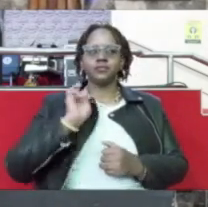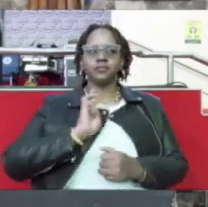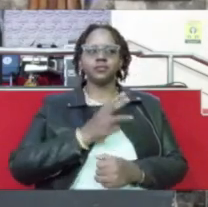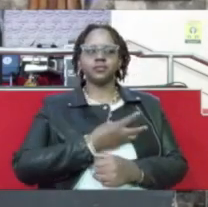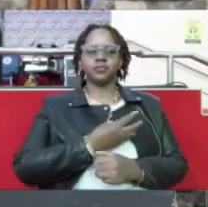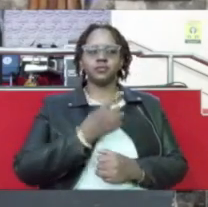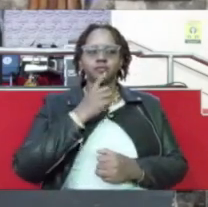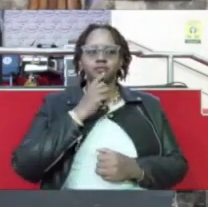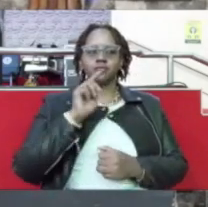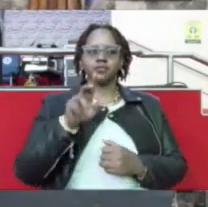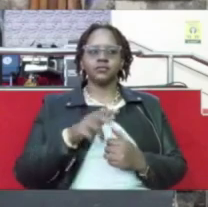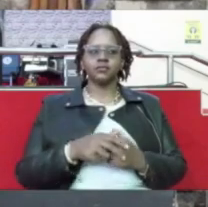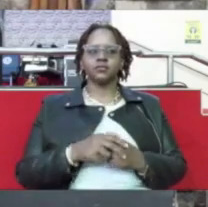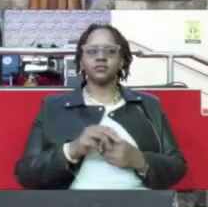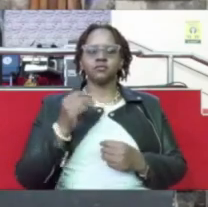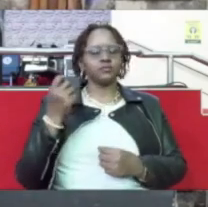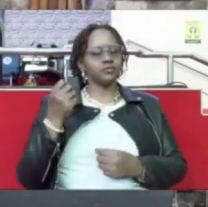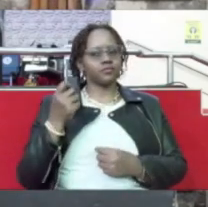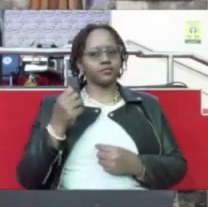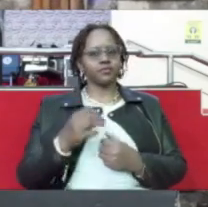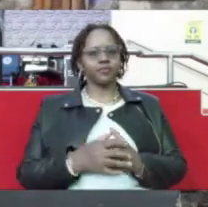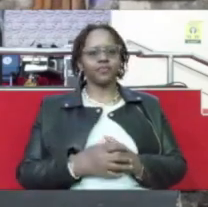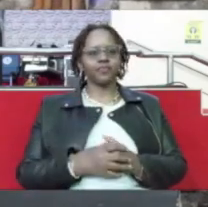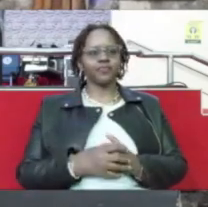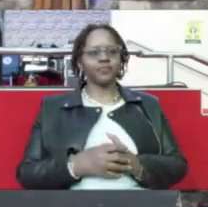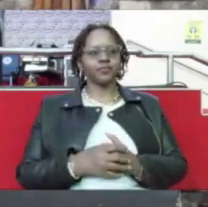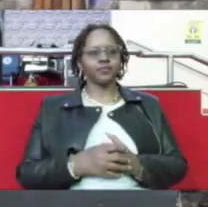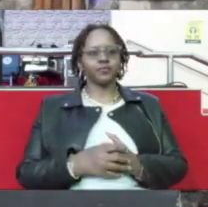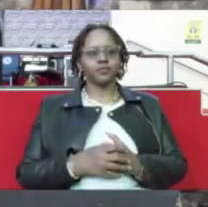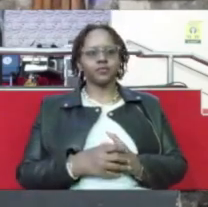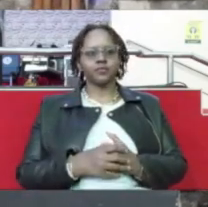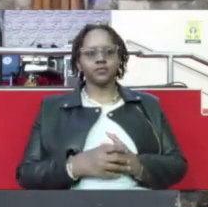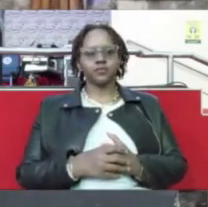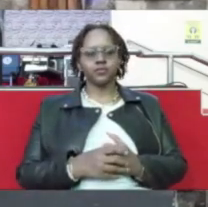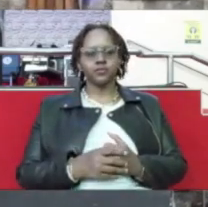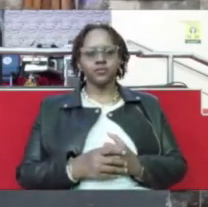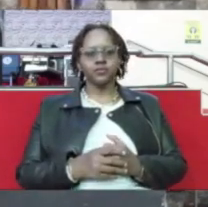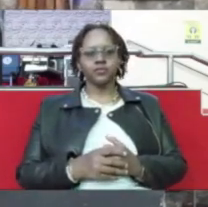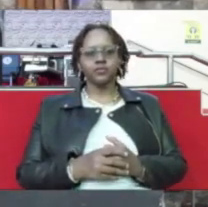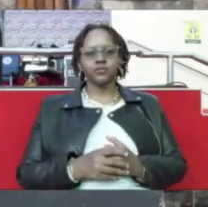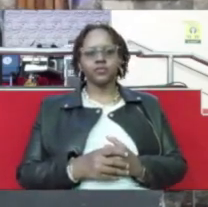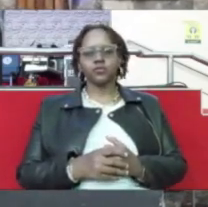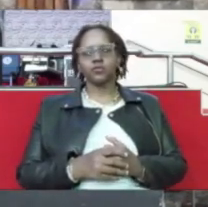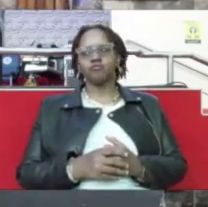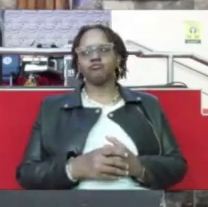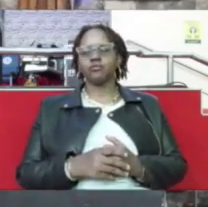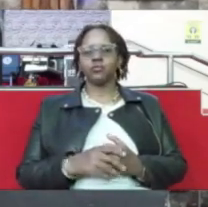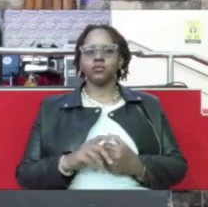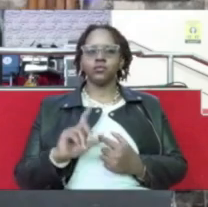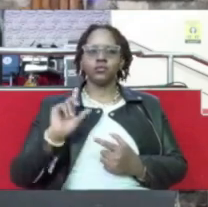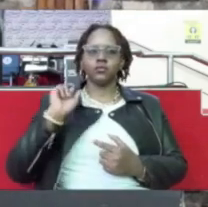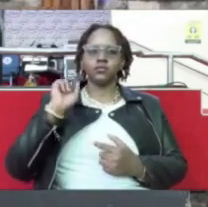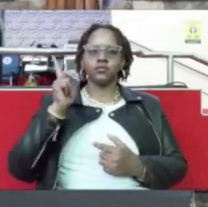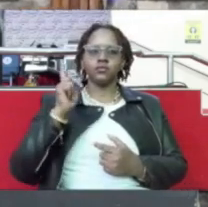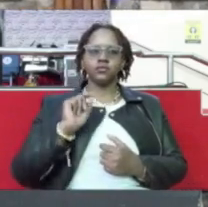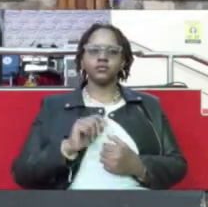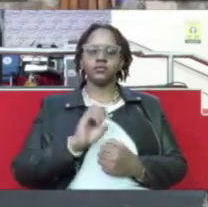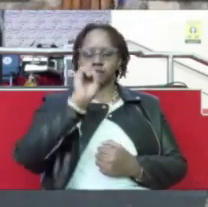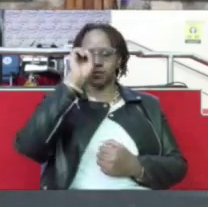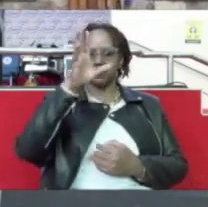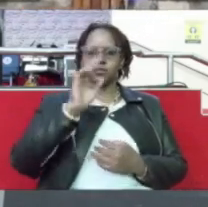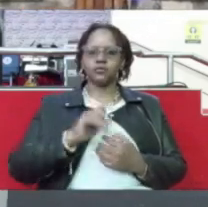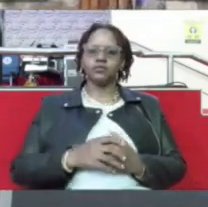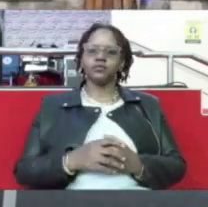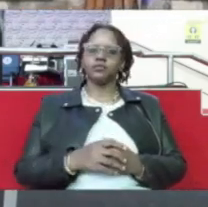just limited to finances. Na tukasema kwamba kutoa si mambo ya pesa. You can choose to bless a friend with something